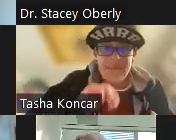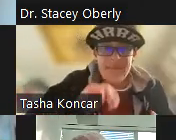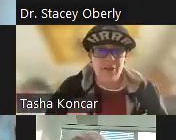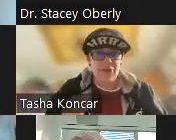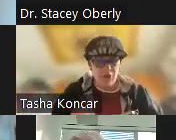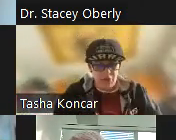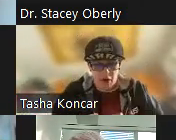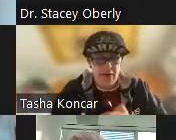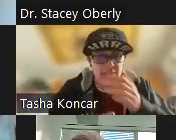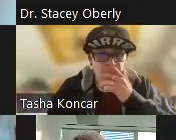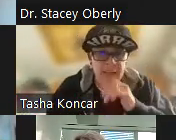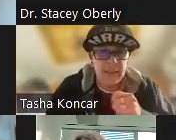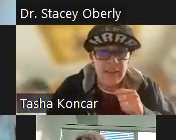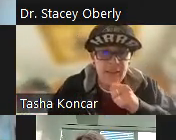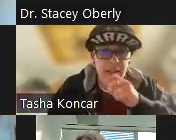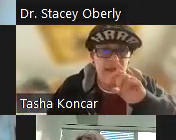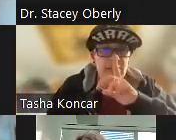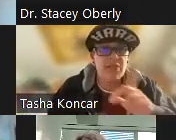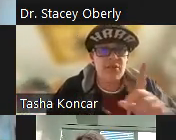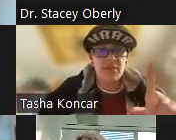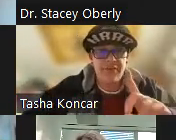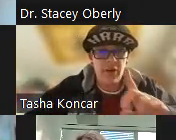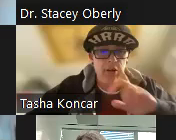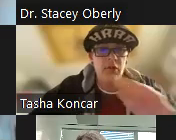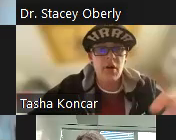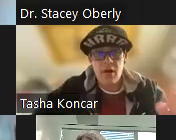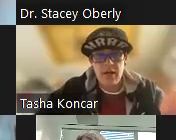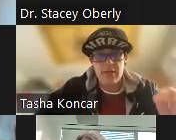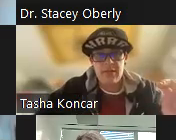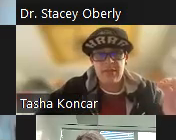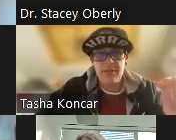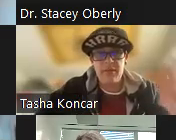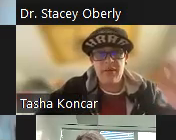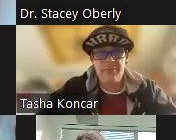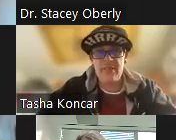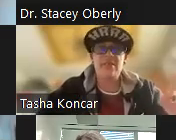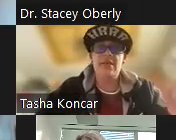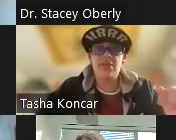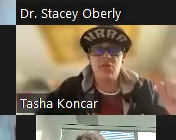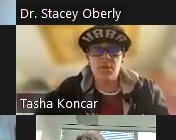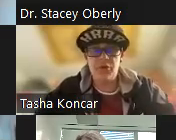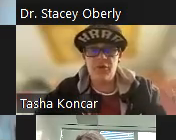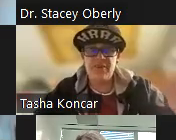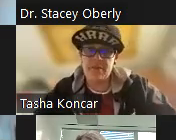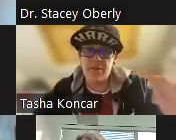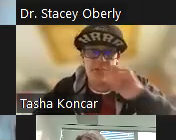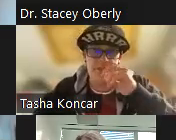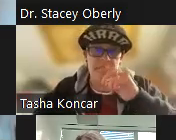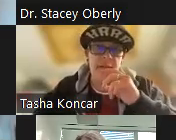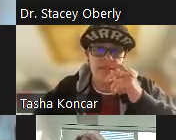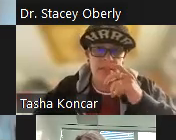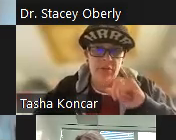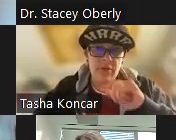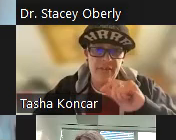Megan, so our next, just to follow, our next step of business is to approve